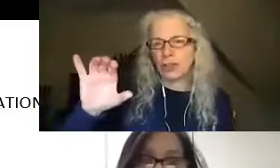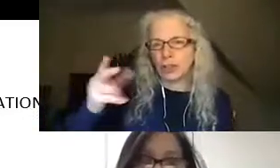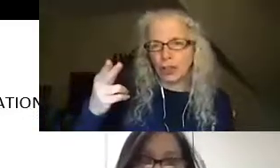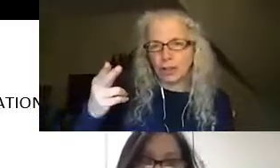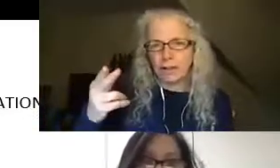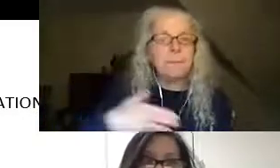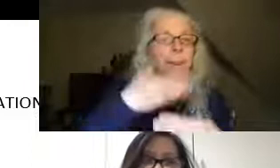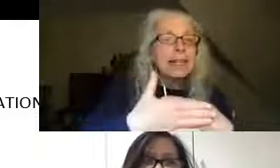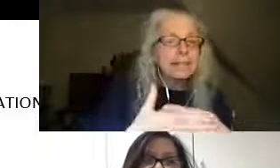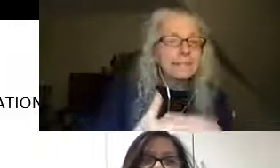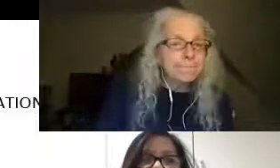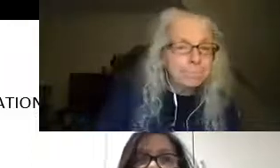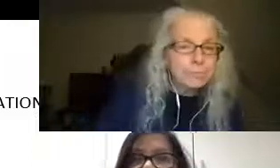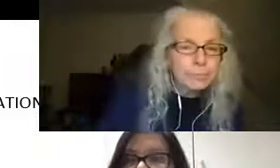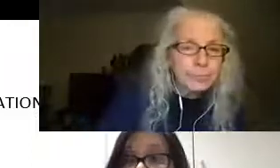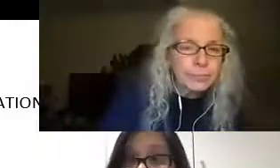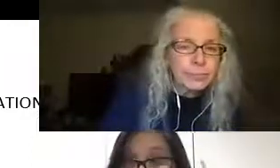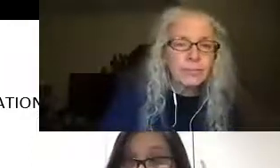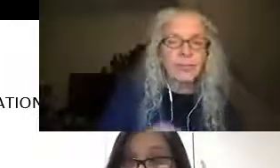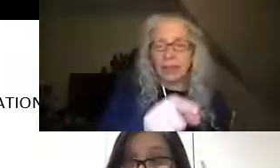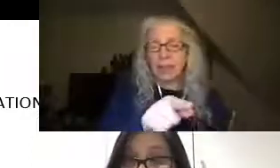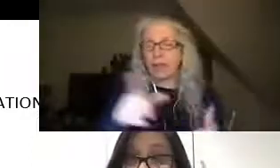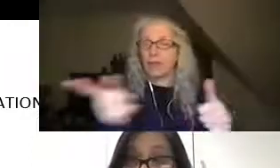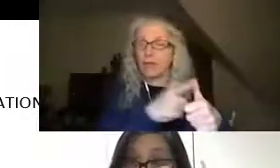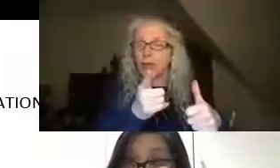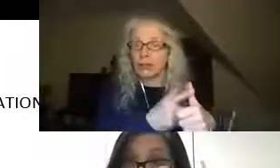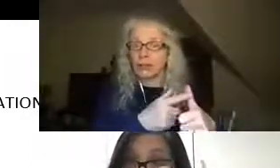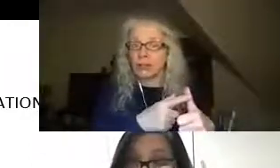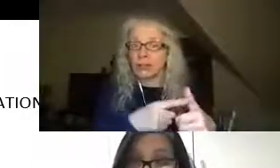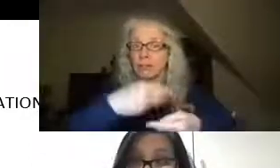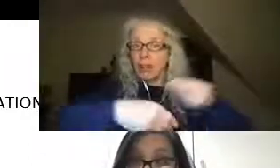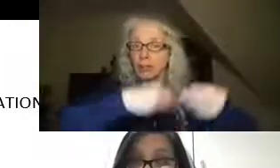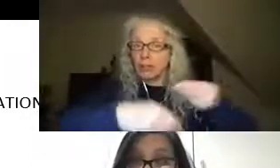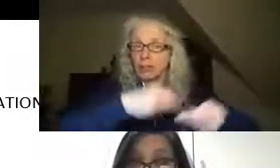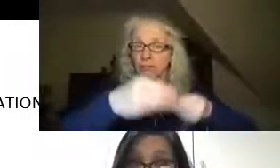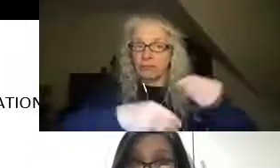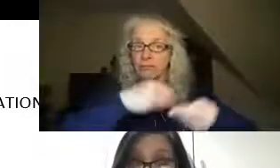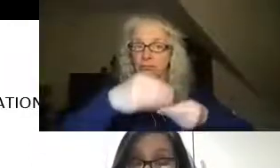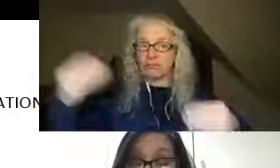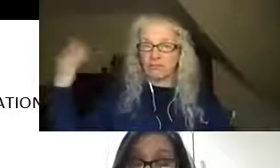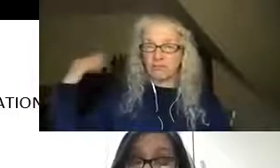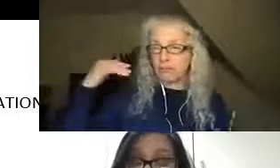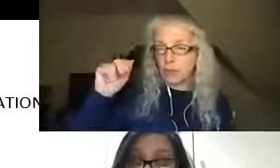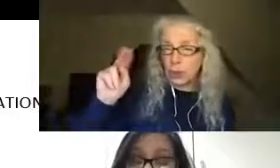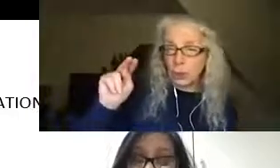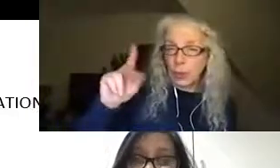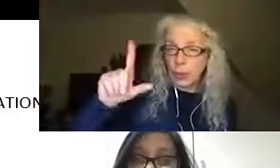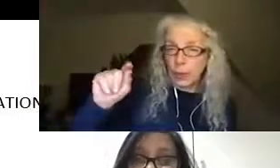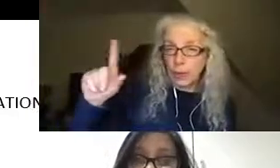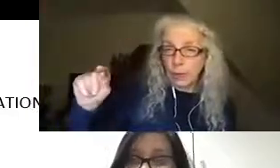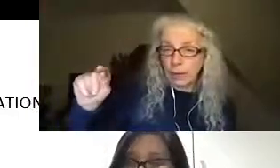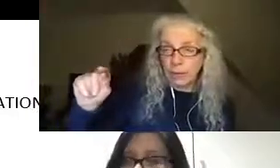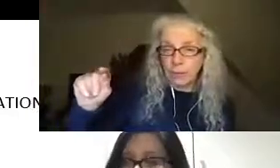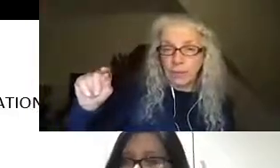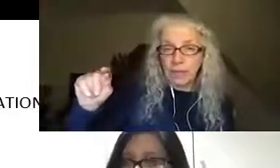Next slide, please. This is the original project budget as of January 2020.